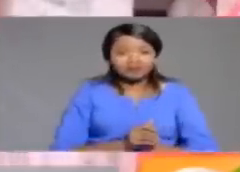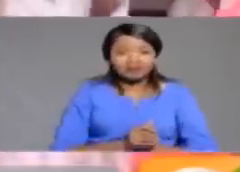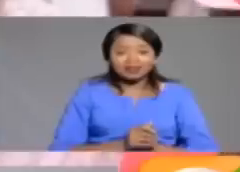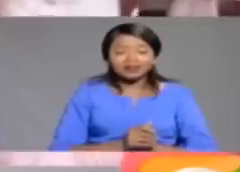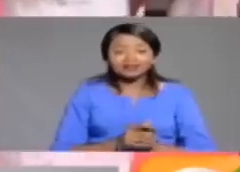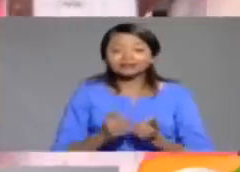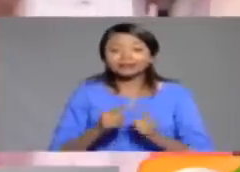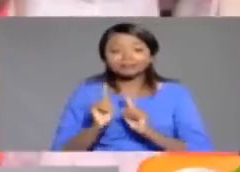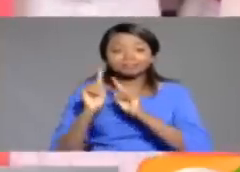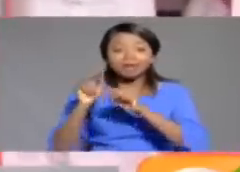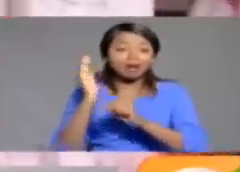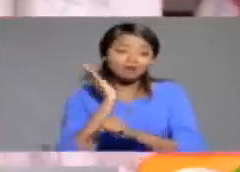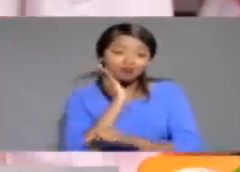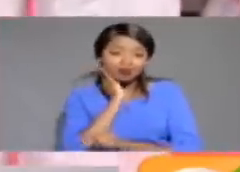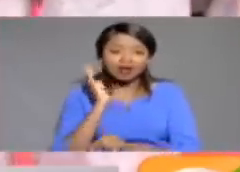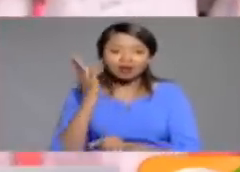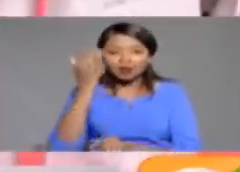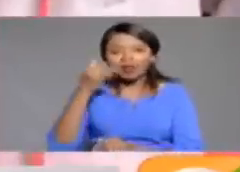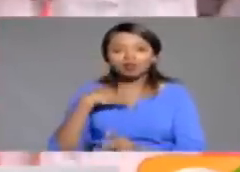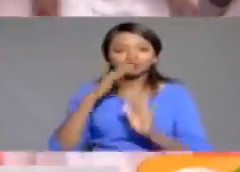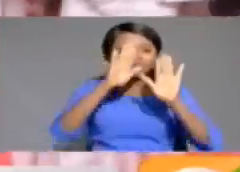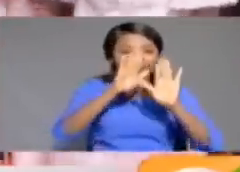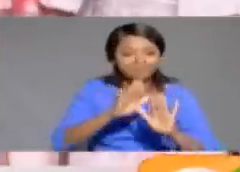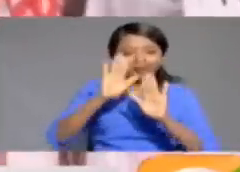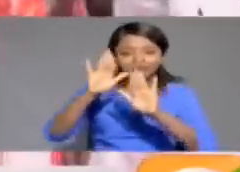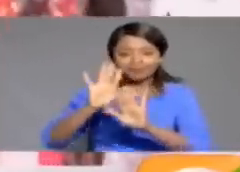as part of their countrywide campaign.